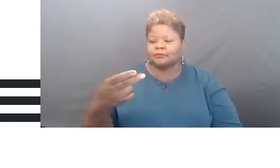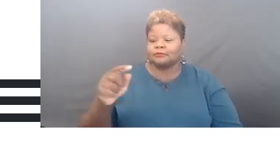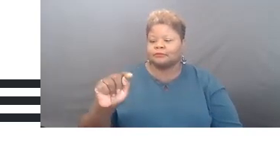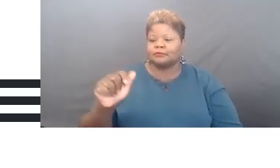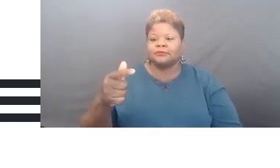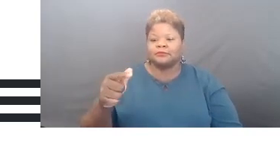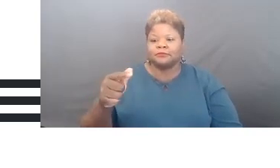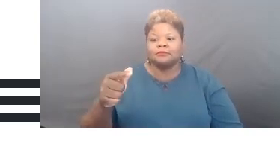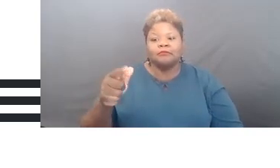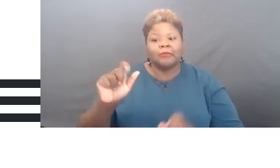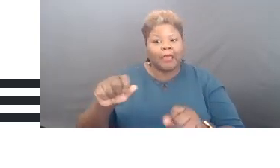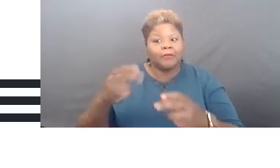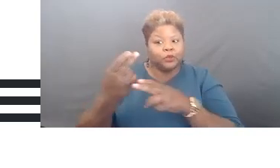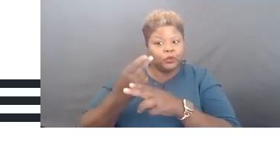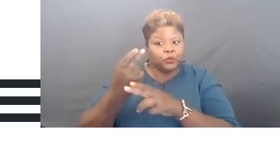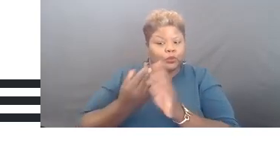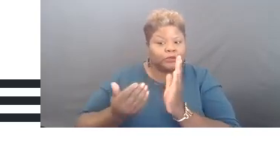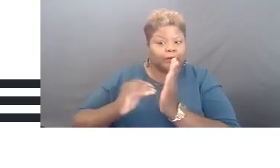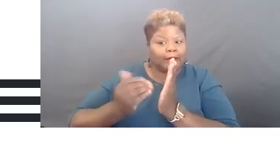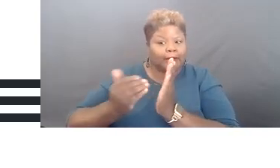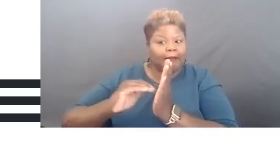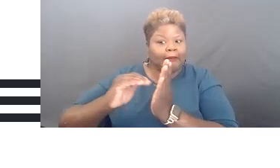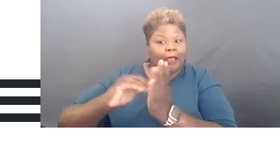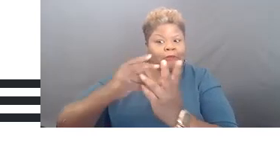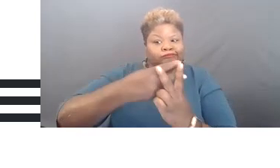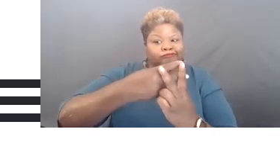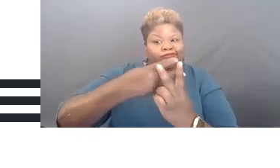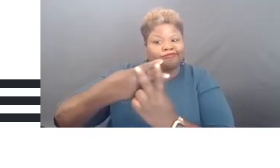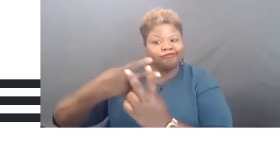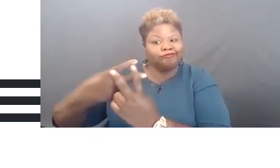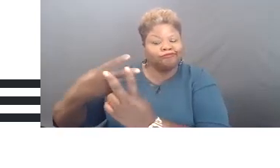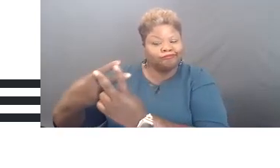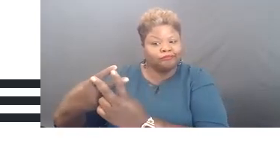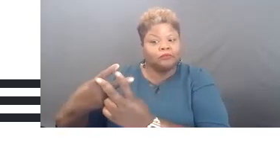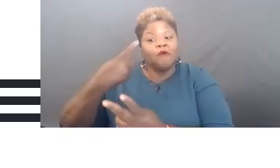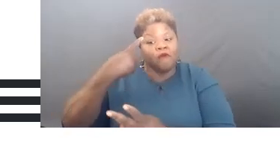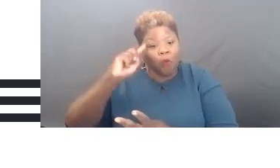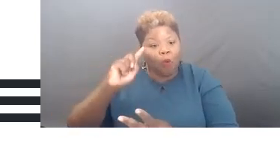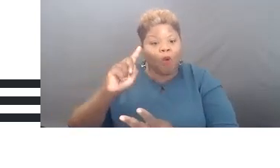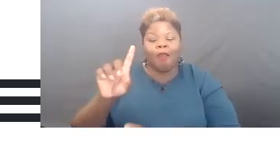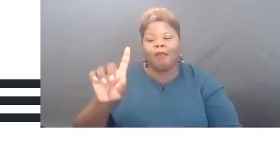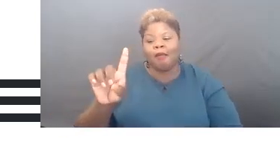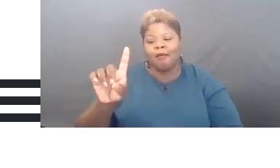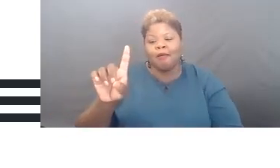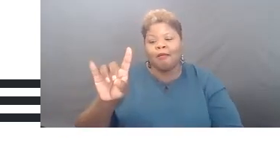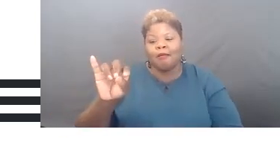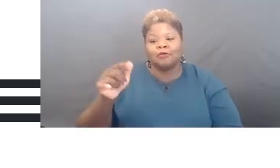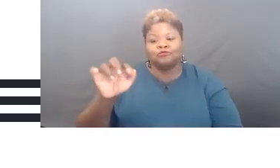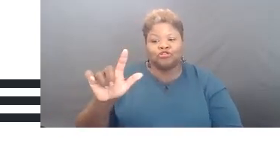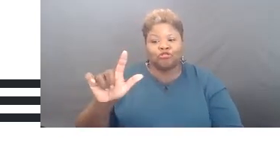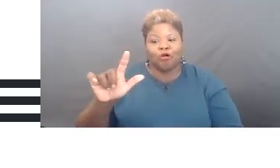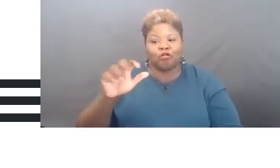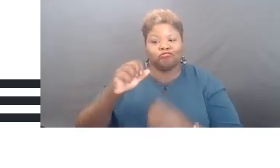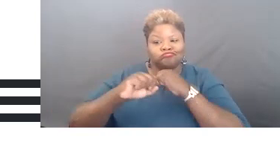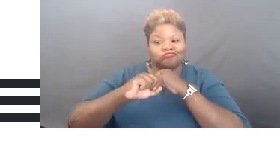today can be replicated for a digital event campaign as well. And